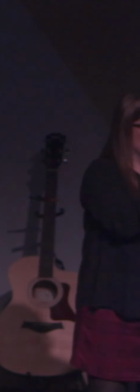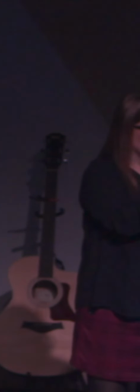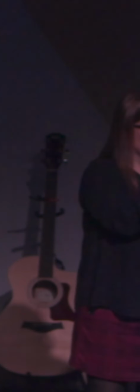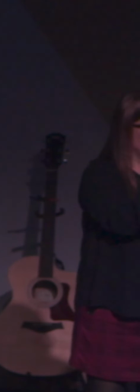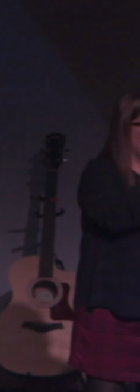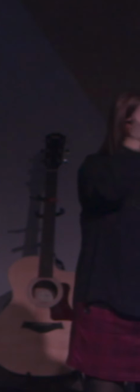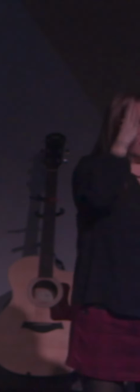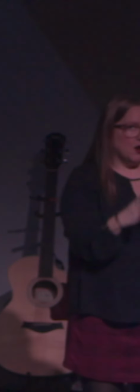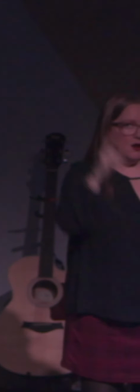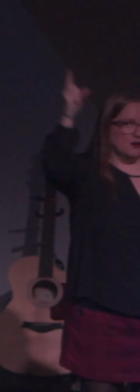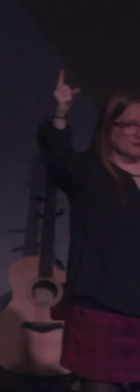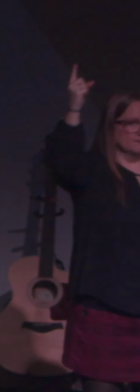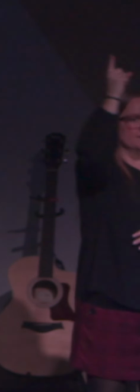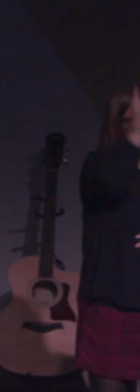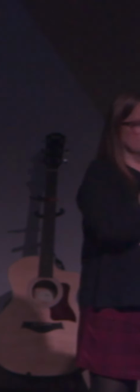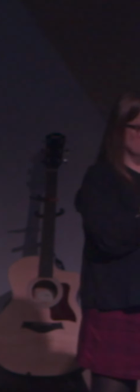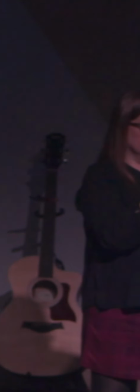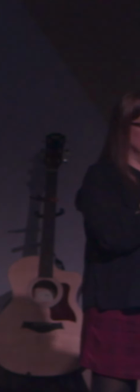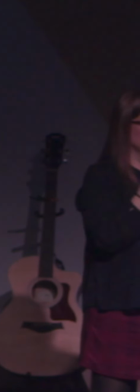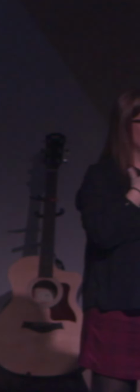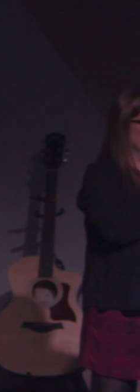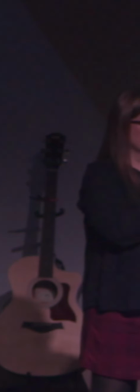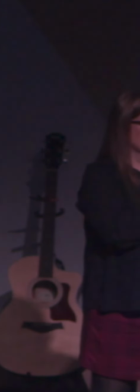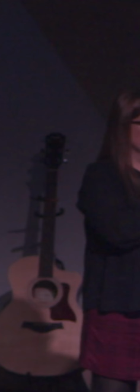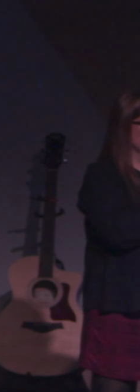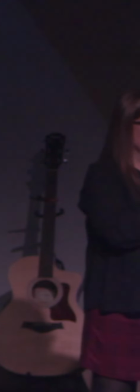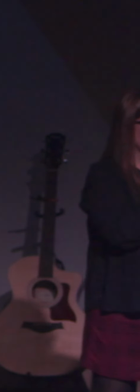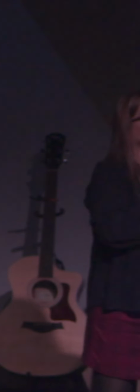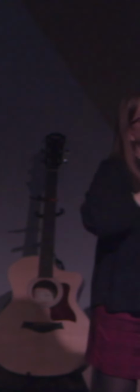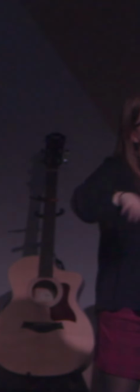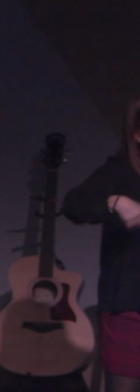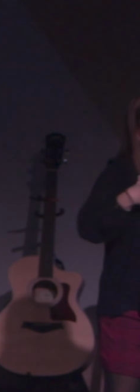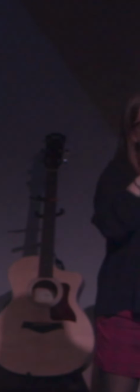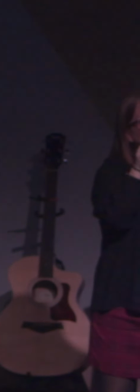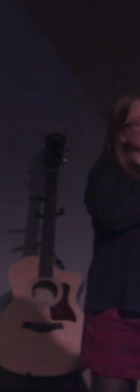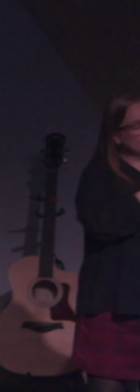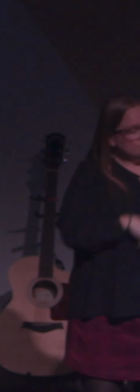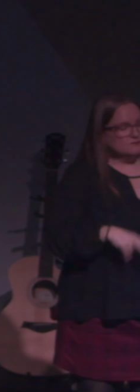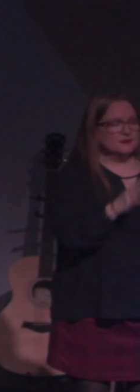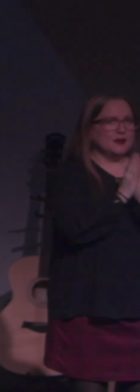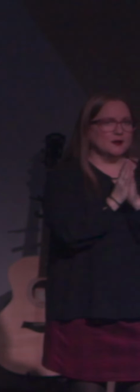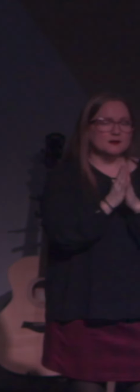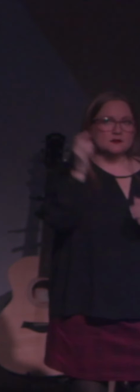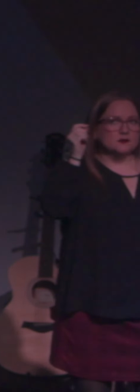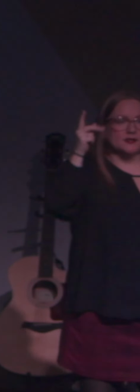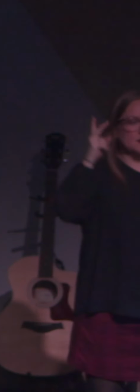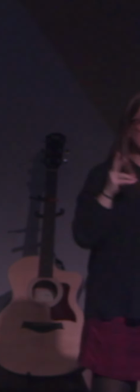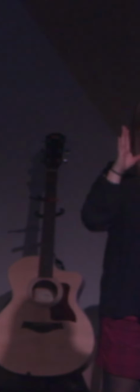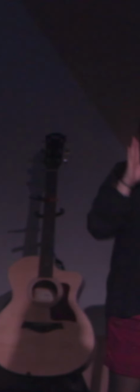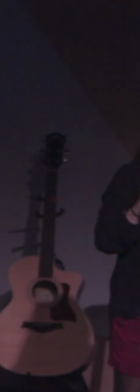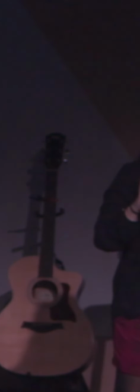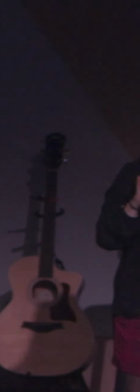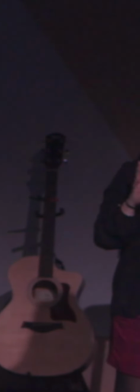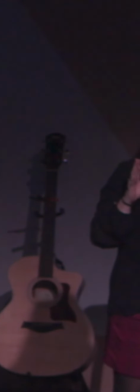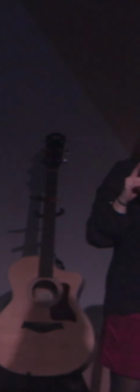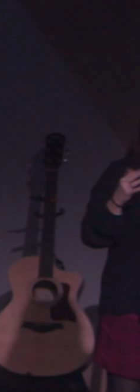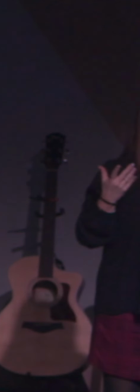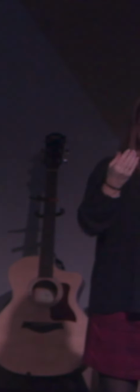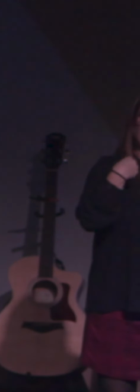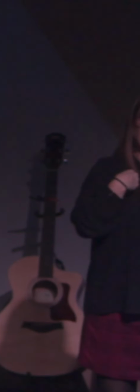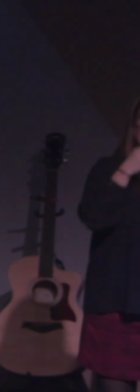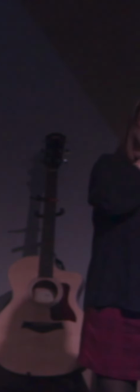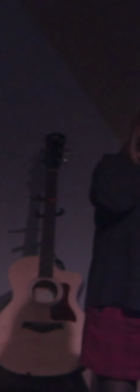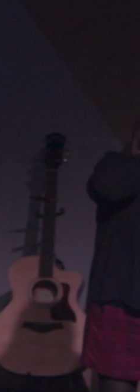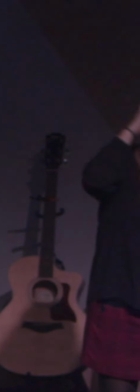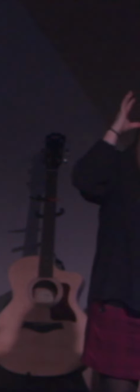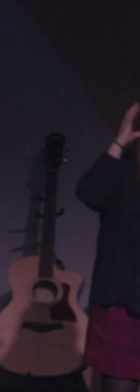that. So I was reading through this and praying about God, what? Give me a picture of